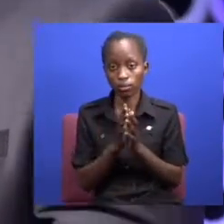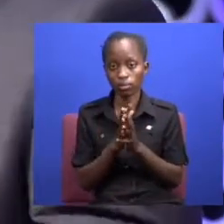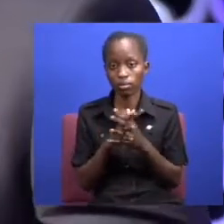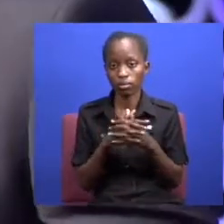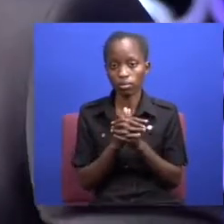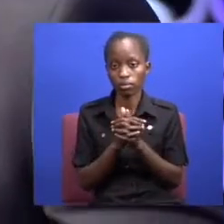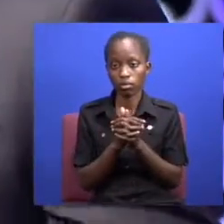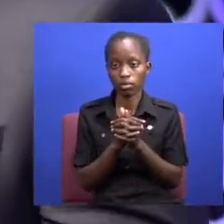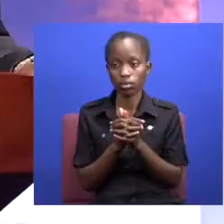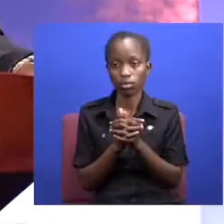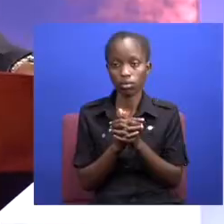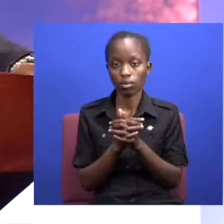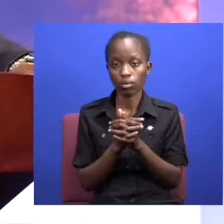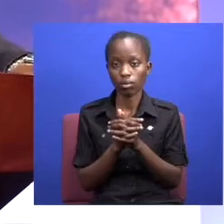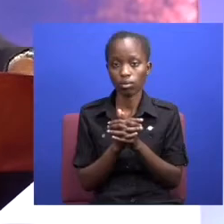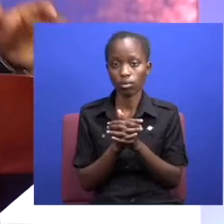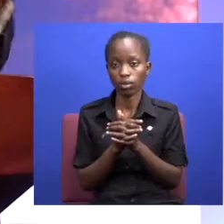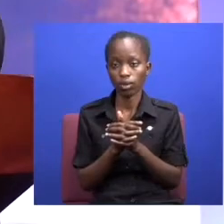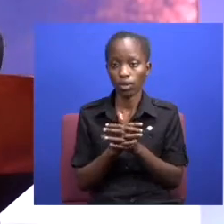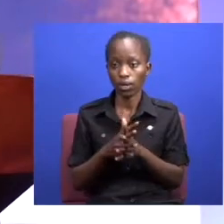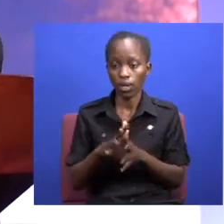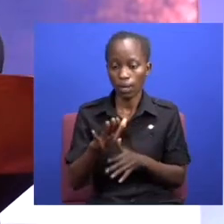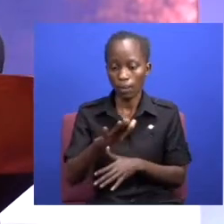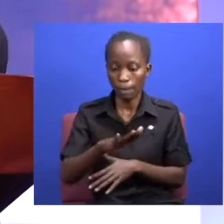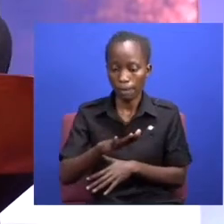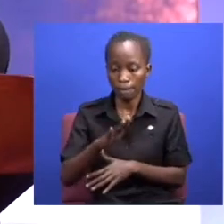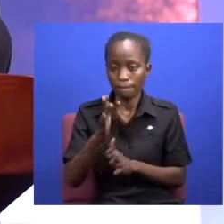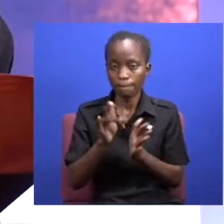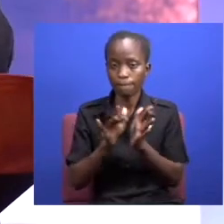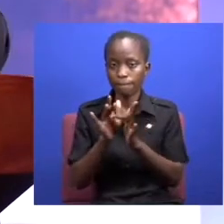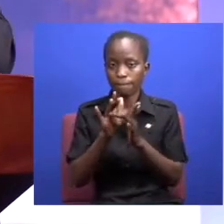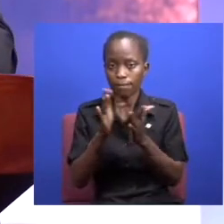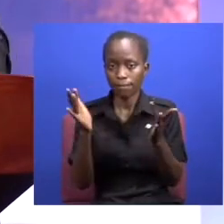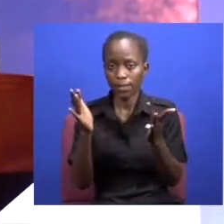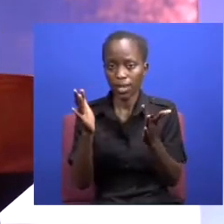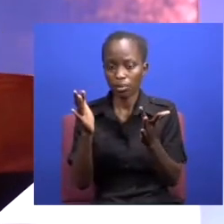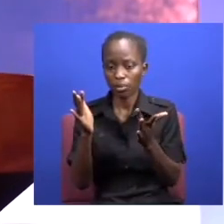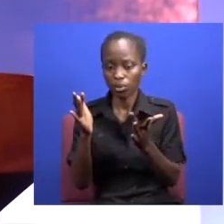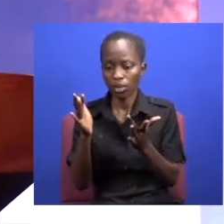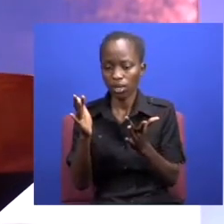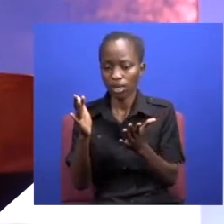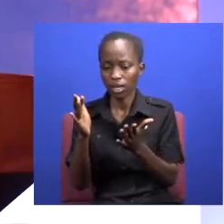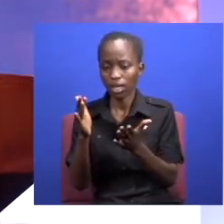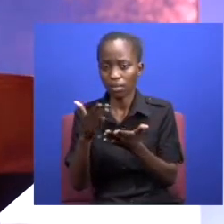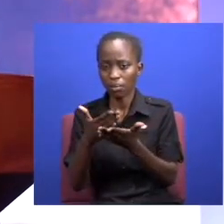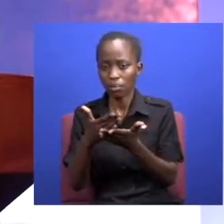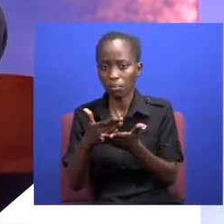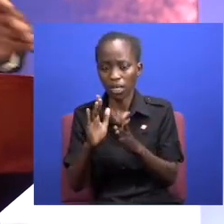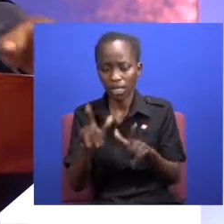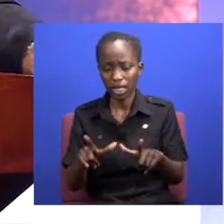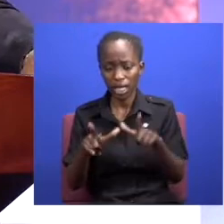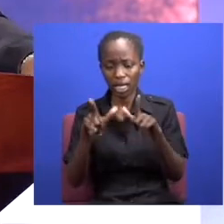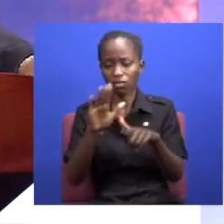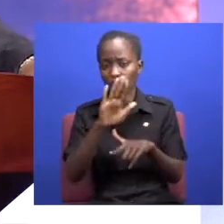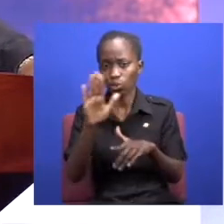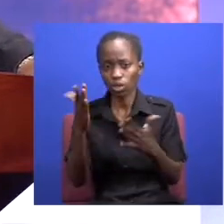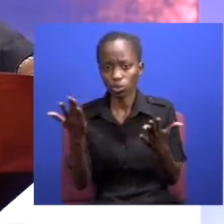this. What is the place of the Bible in your life? Do you read the